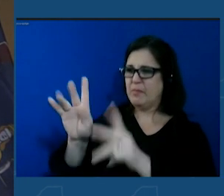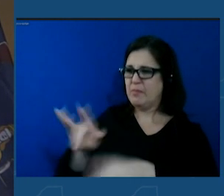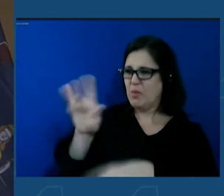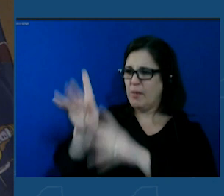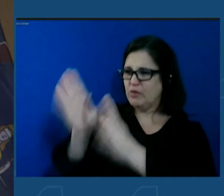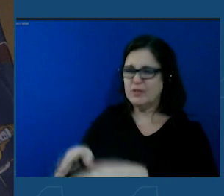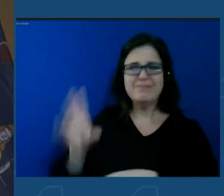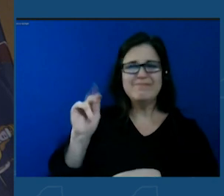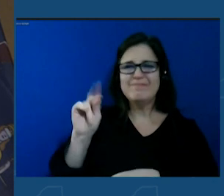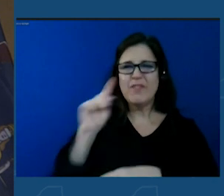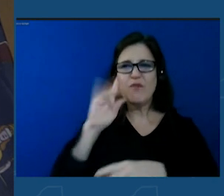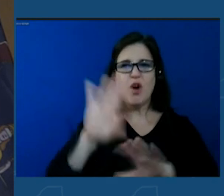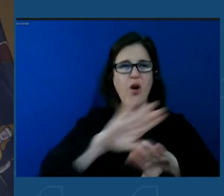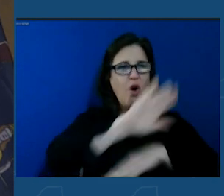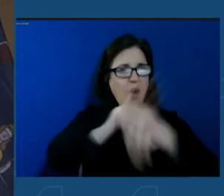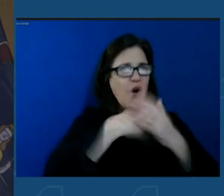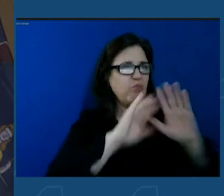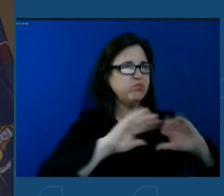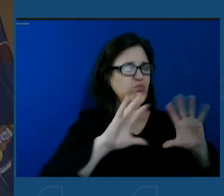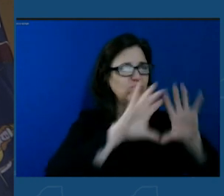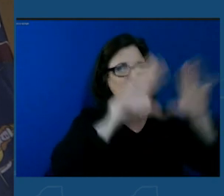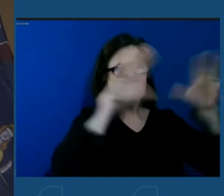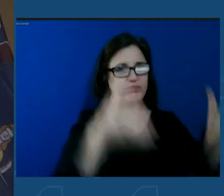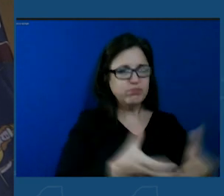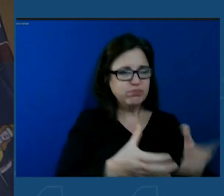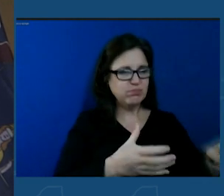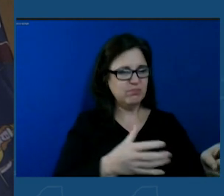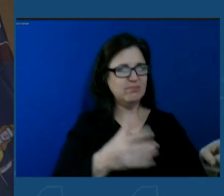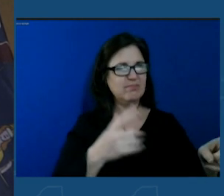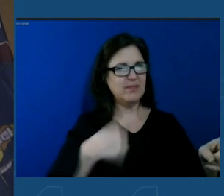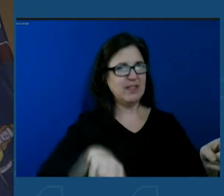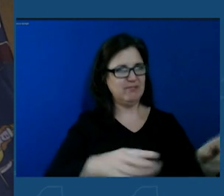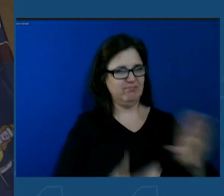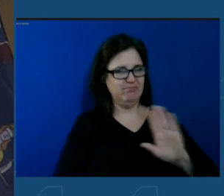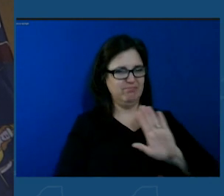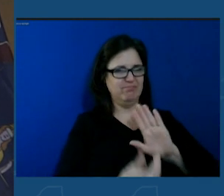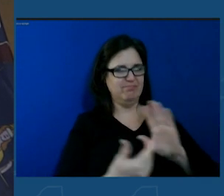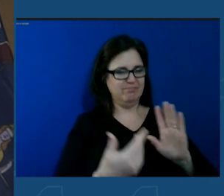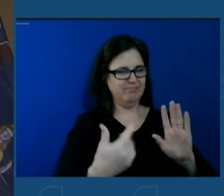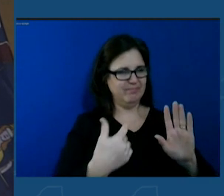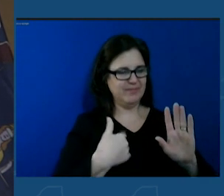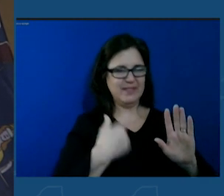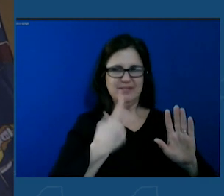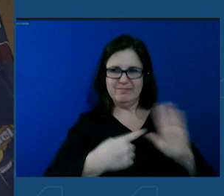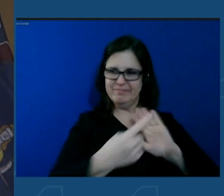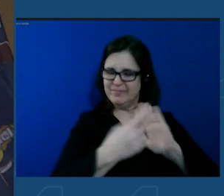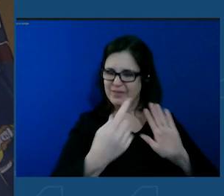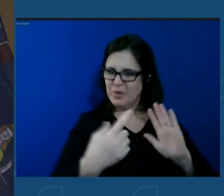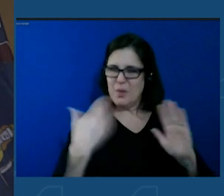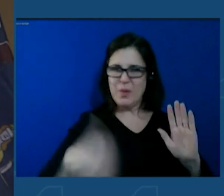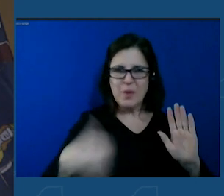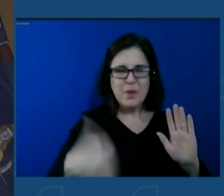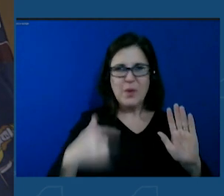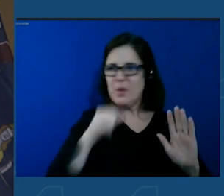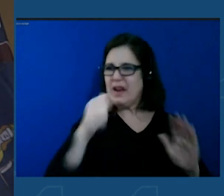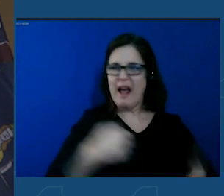It's an indictment on all of us that we weren't there to help somebody in need. That's not okay. This is New